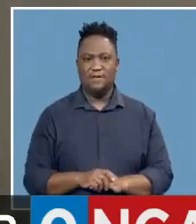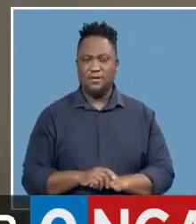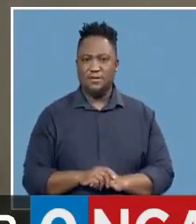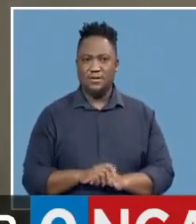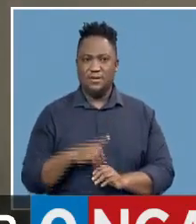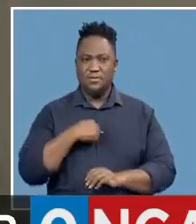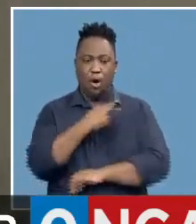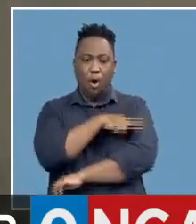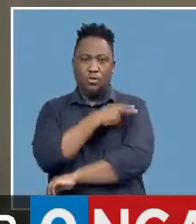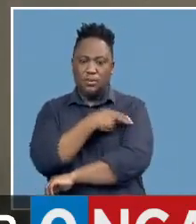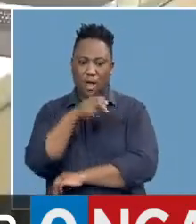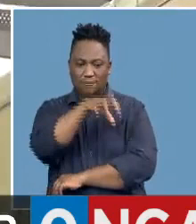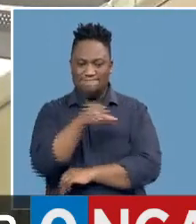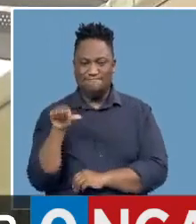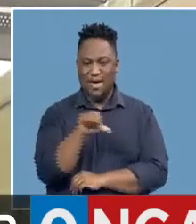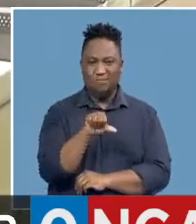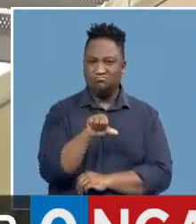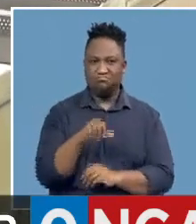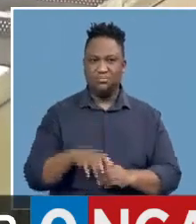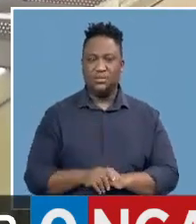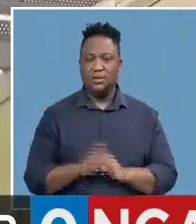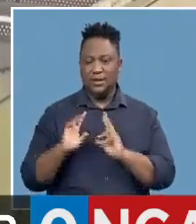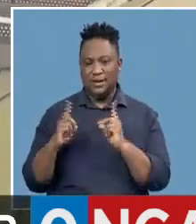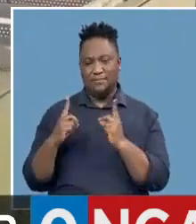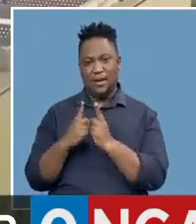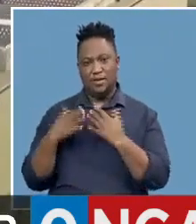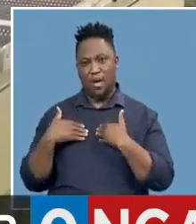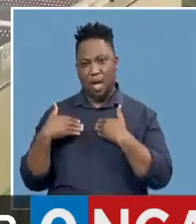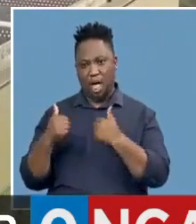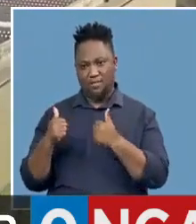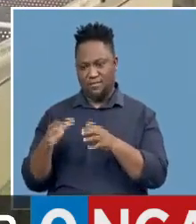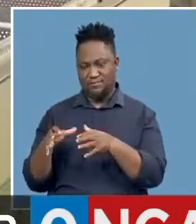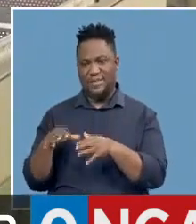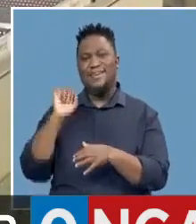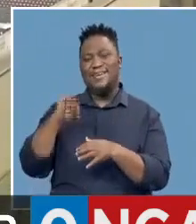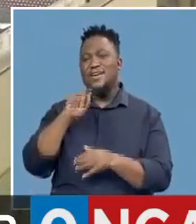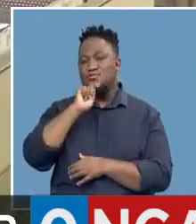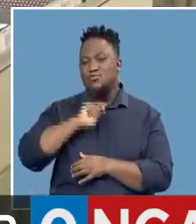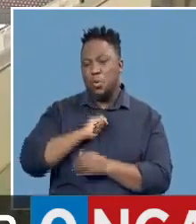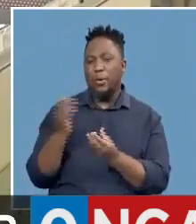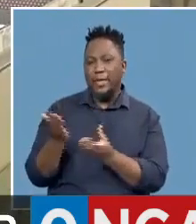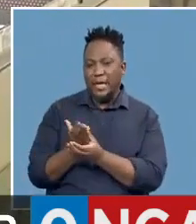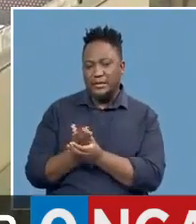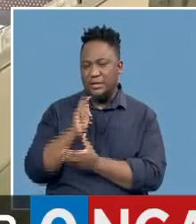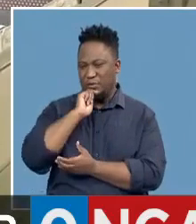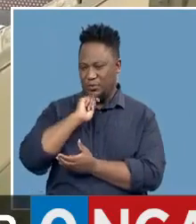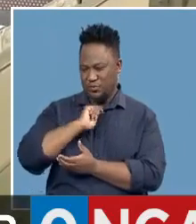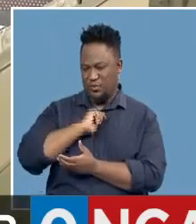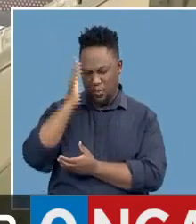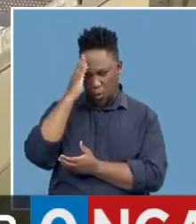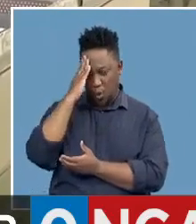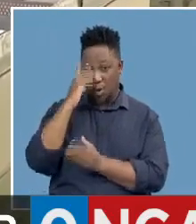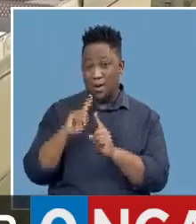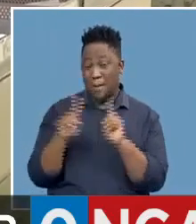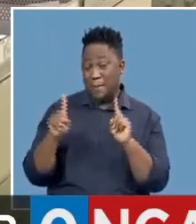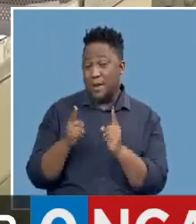to go back to hospital anymore. The Eastern Cape Health Department says while there are legitimate cases against them, there could also